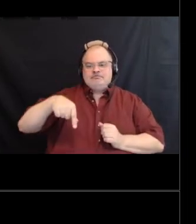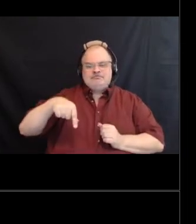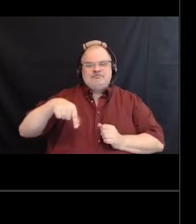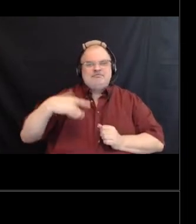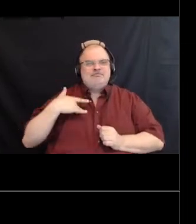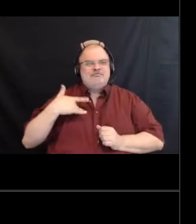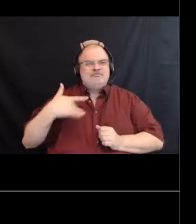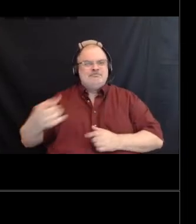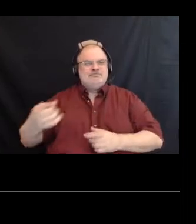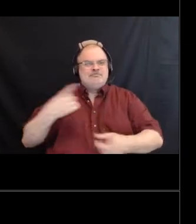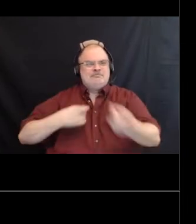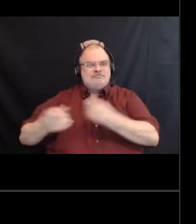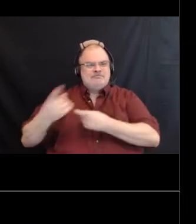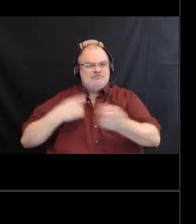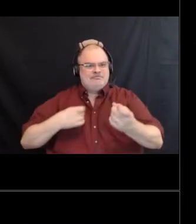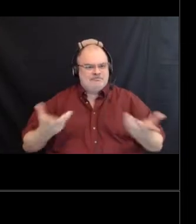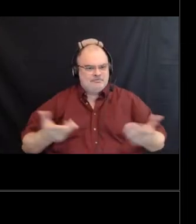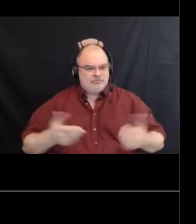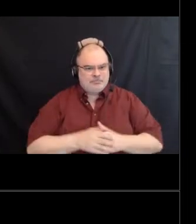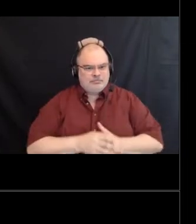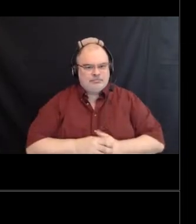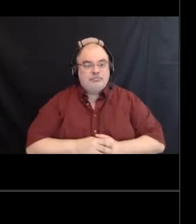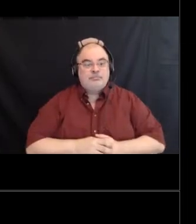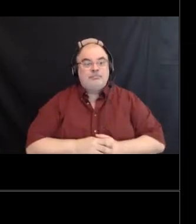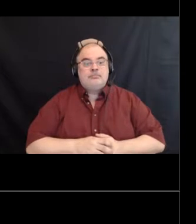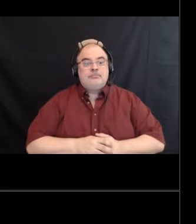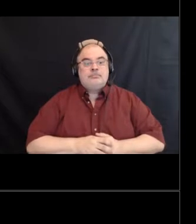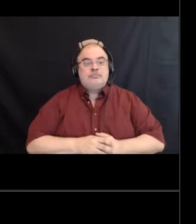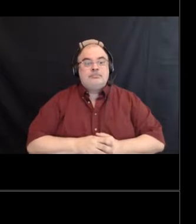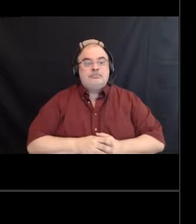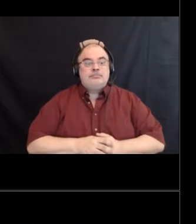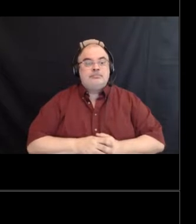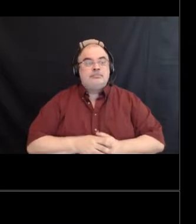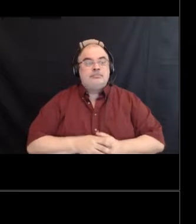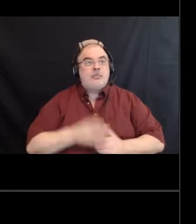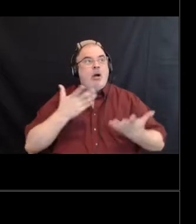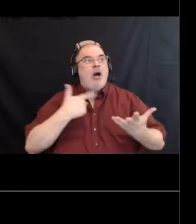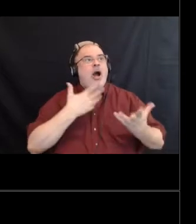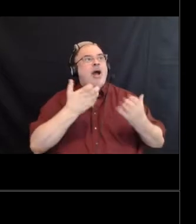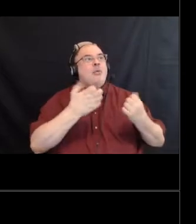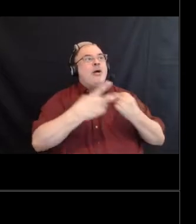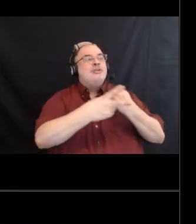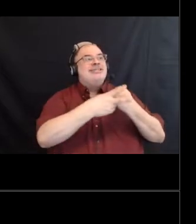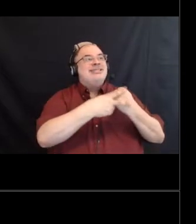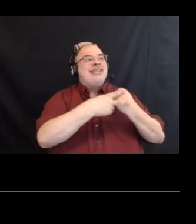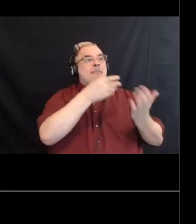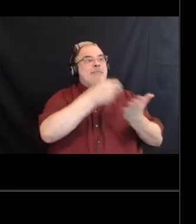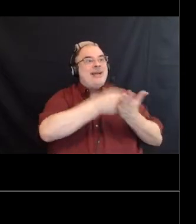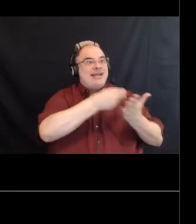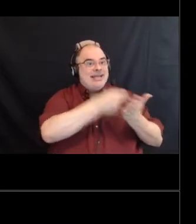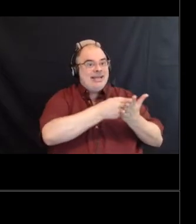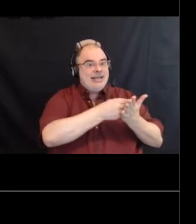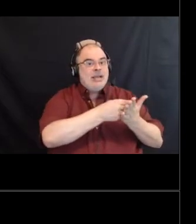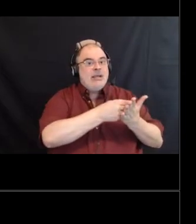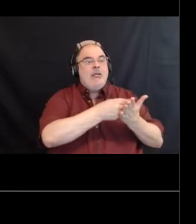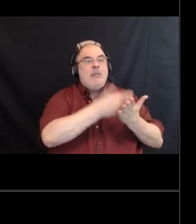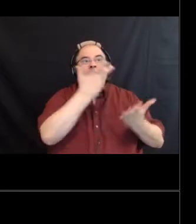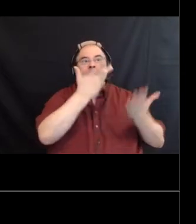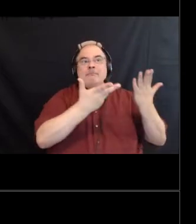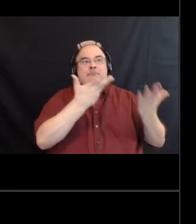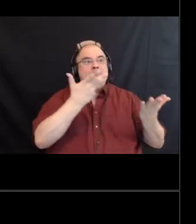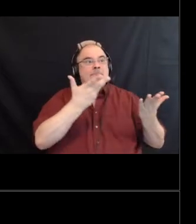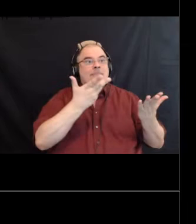see if an Able account is right for them. Some of it is maybe people are looking to save money, keep their benefits to help them in